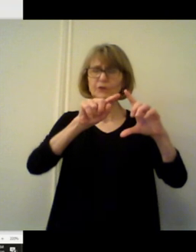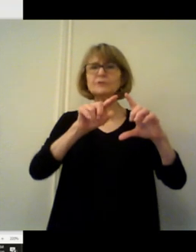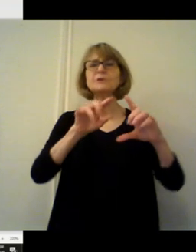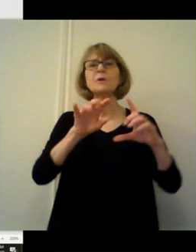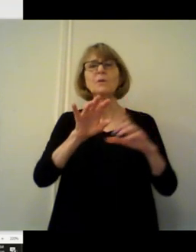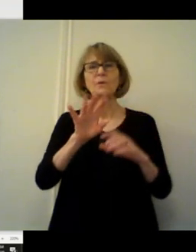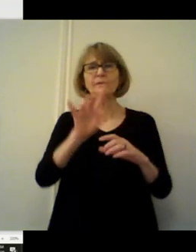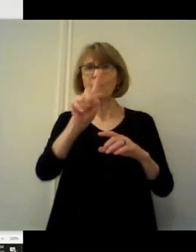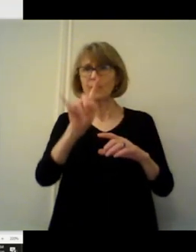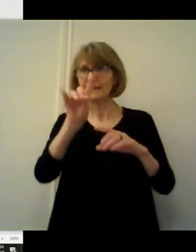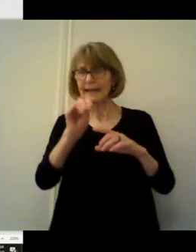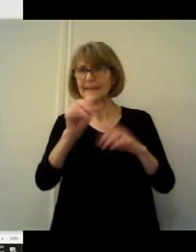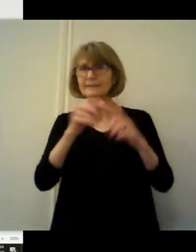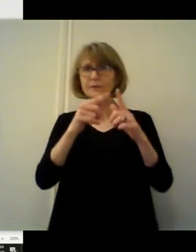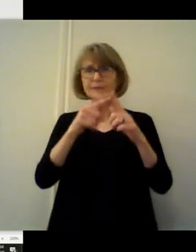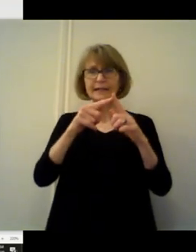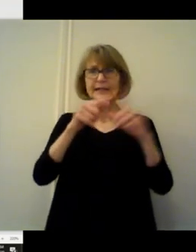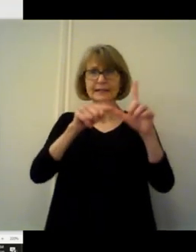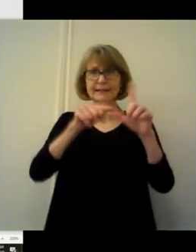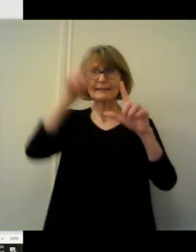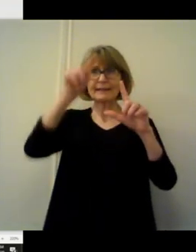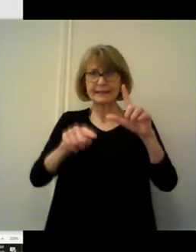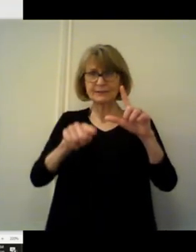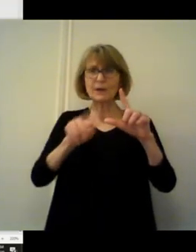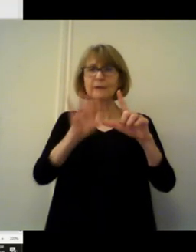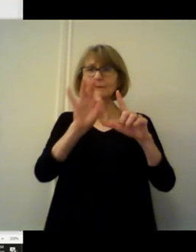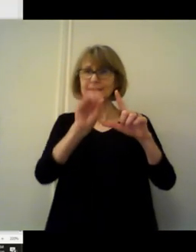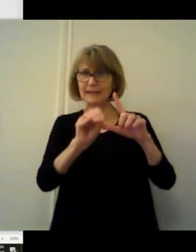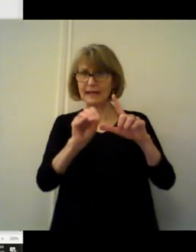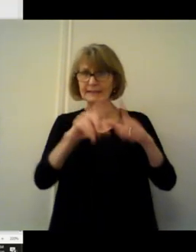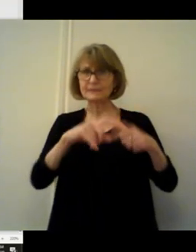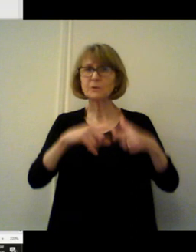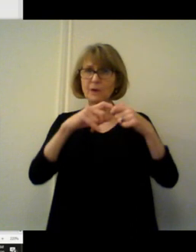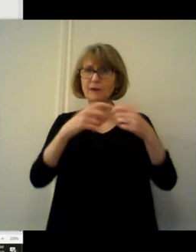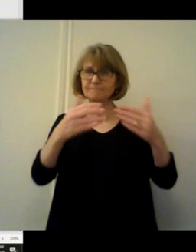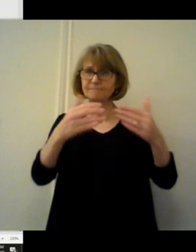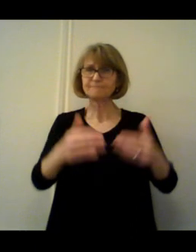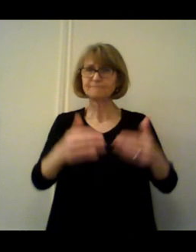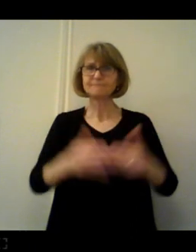Now, go ahead and pause the video and see if you know what we do to all these. All right, so they add